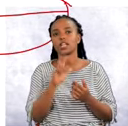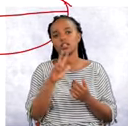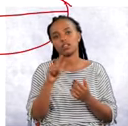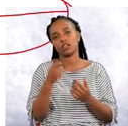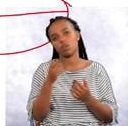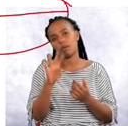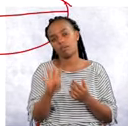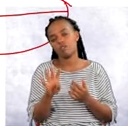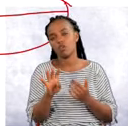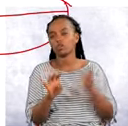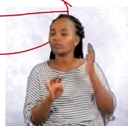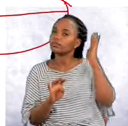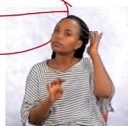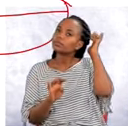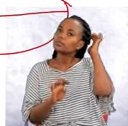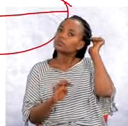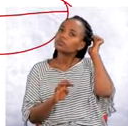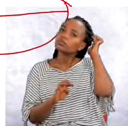3,4.